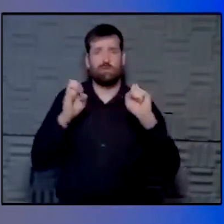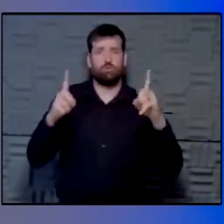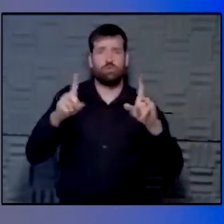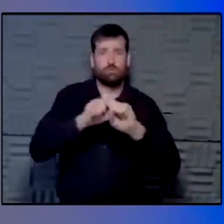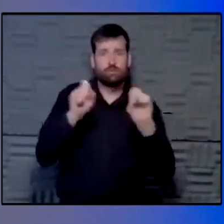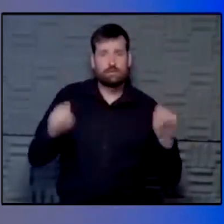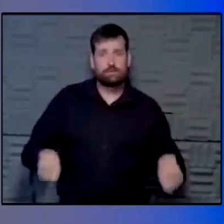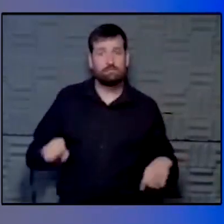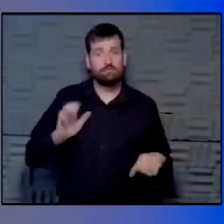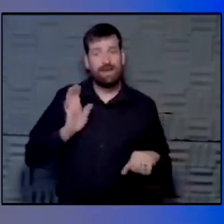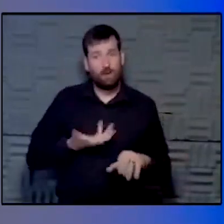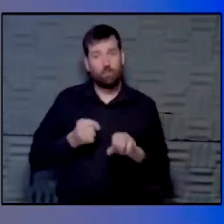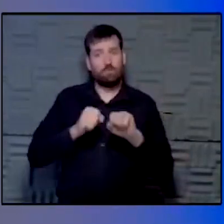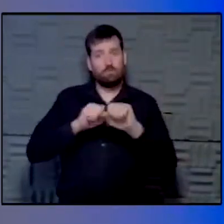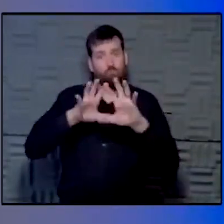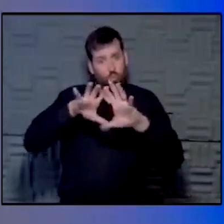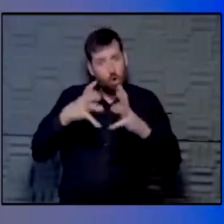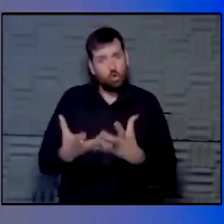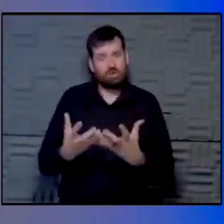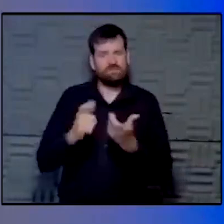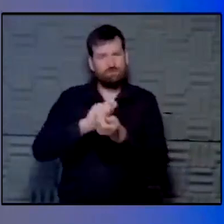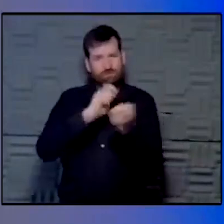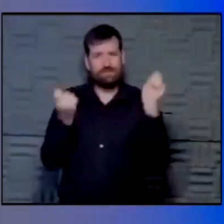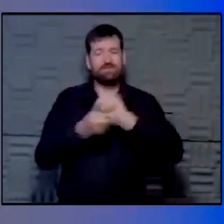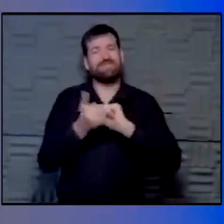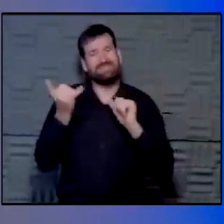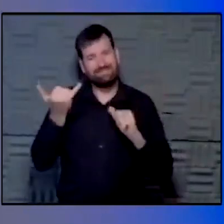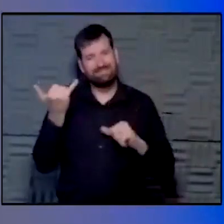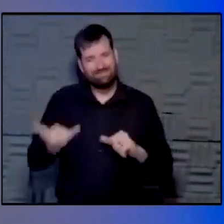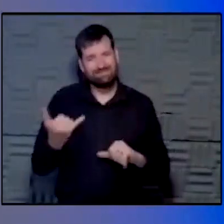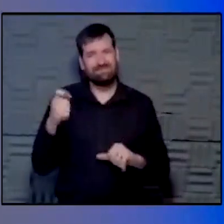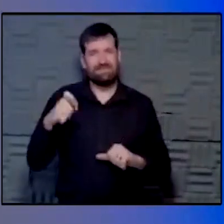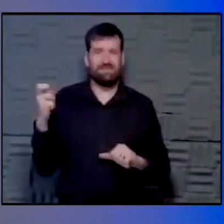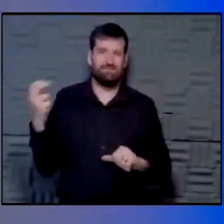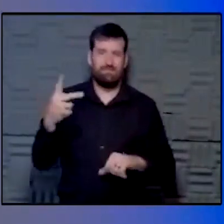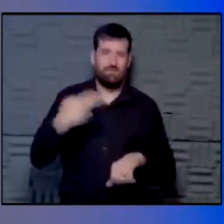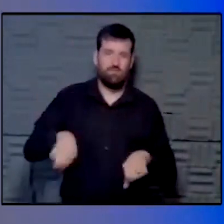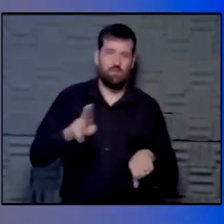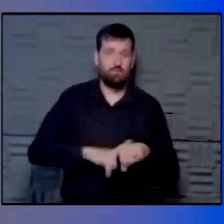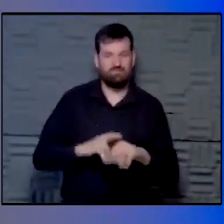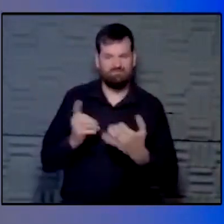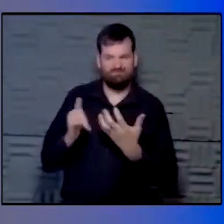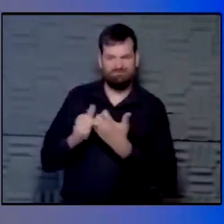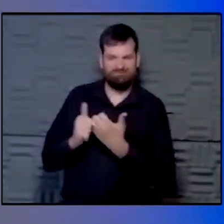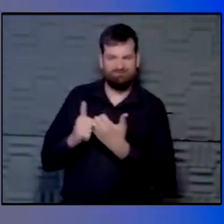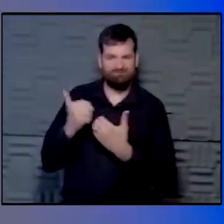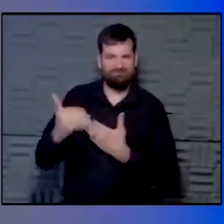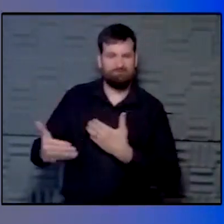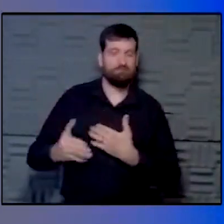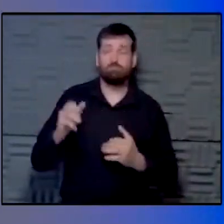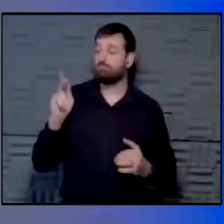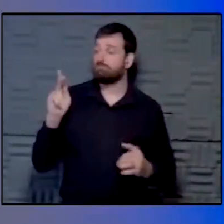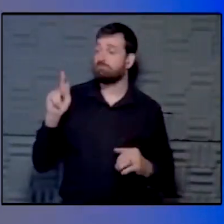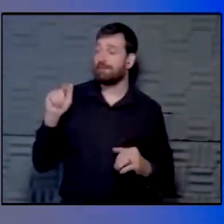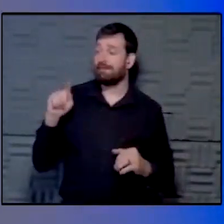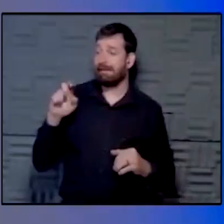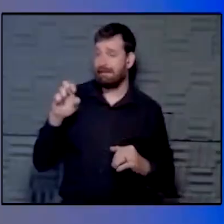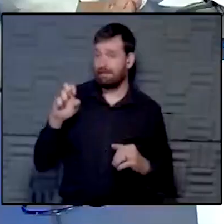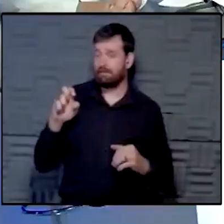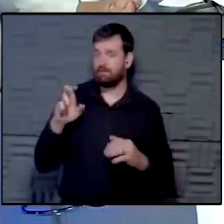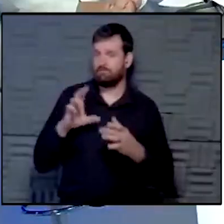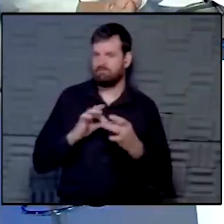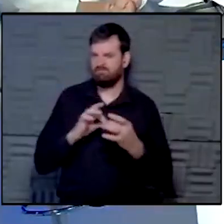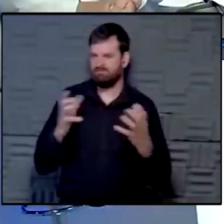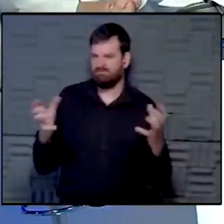changed our society. And so we need to get back to that normalcy, and this is the only way forward. Okay, Kate and Joyce, I'm going to put